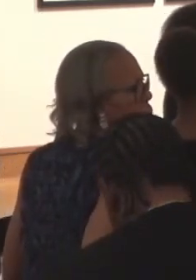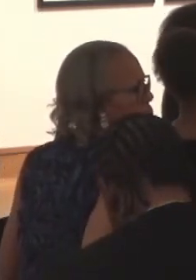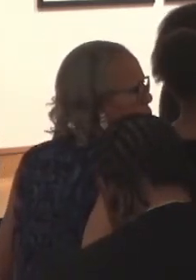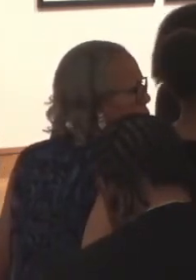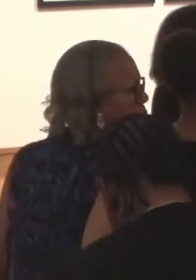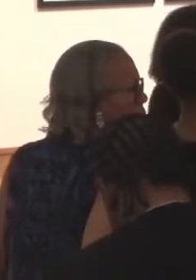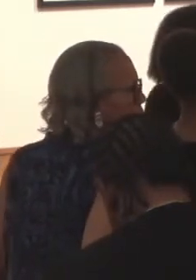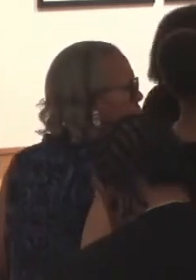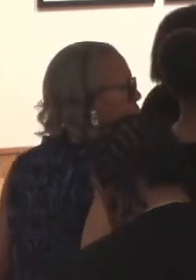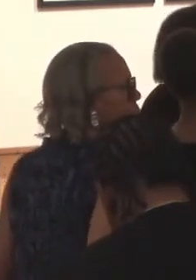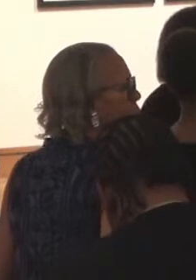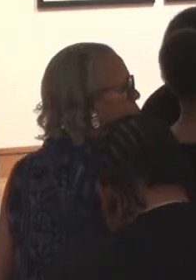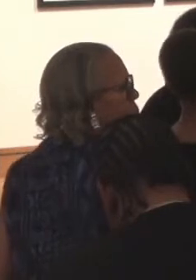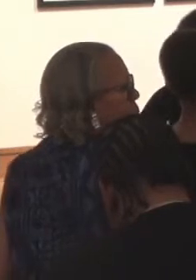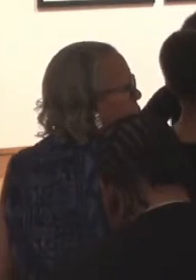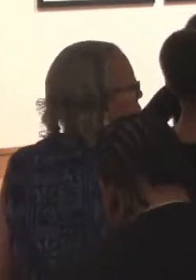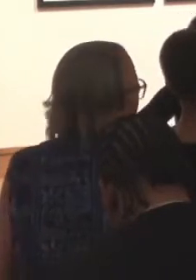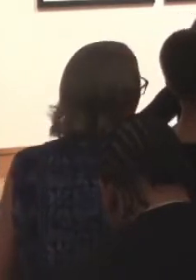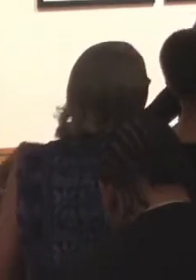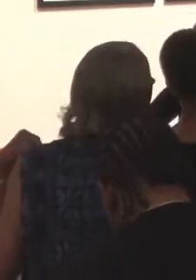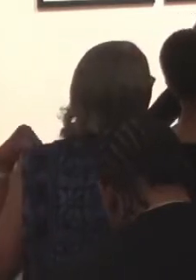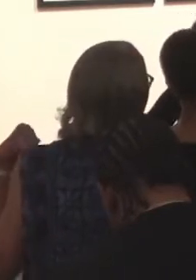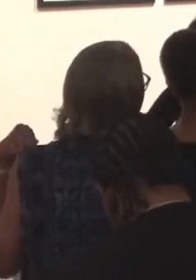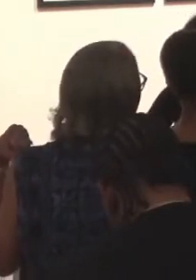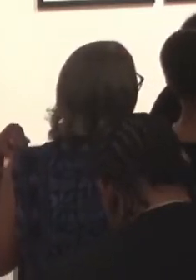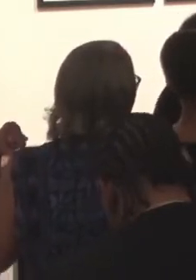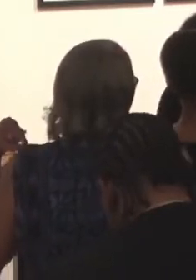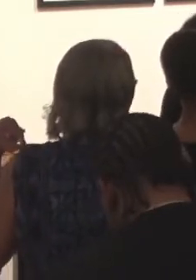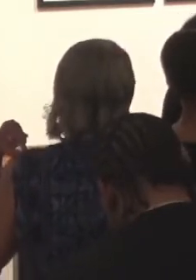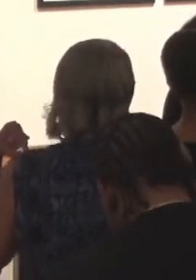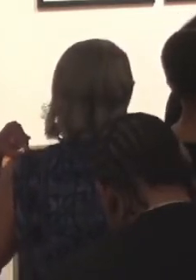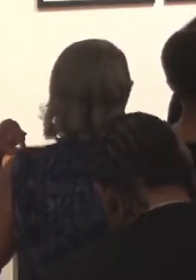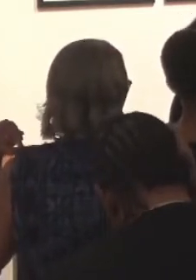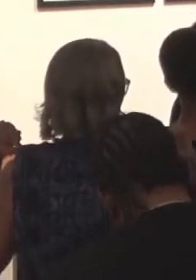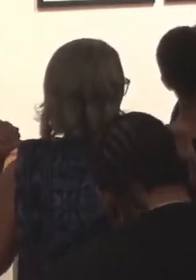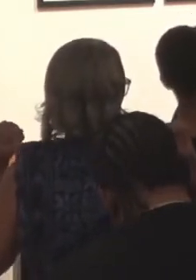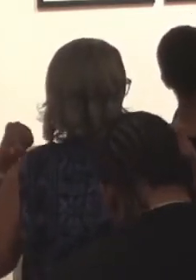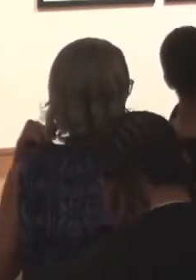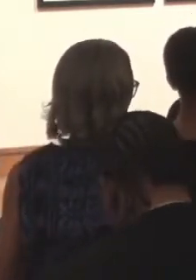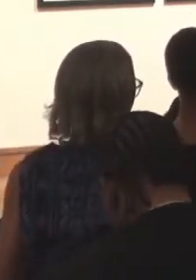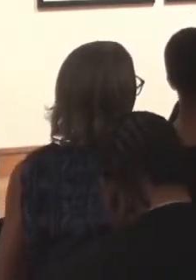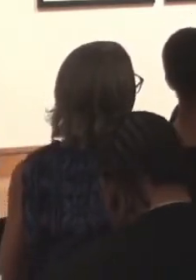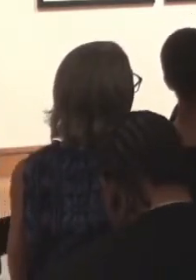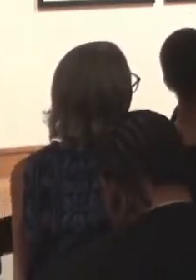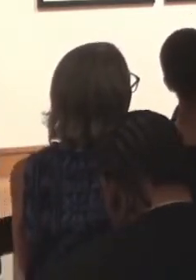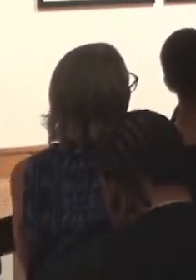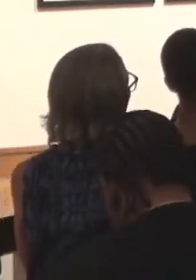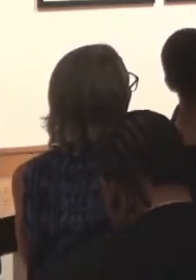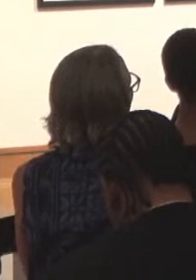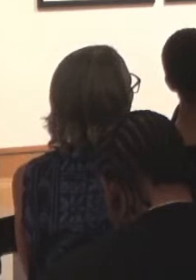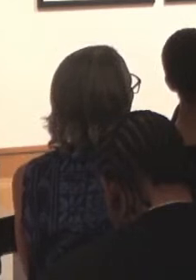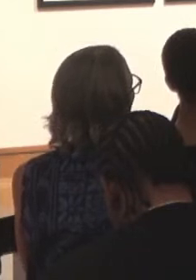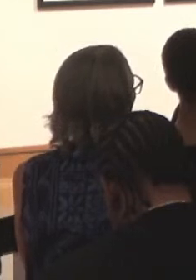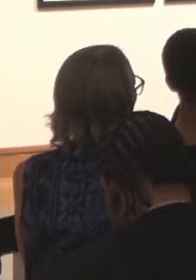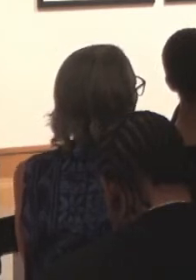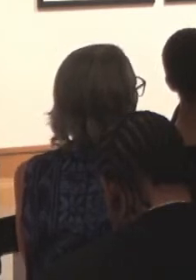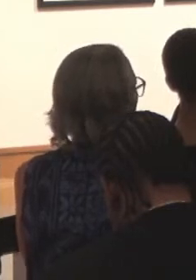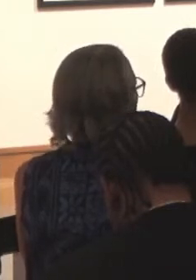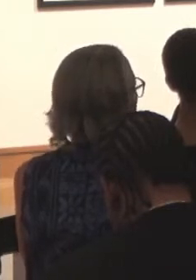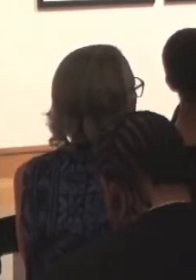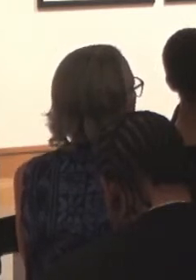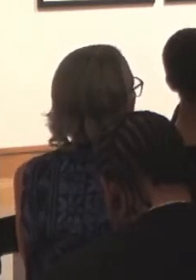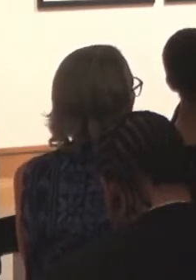I haven't spoken to Jefferson about Popel, but they are definitely operating in a similar